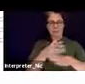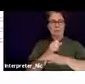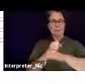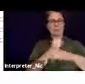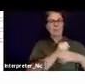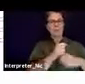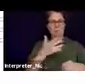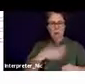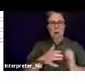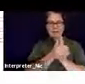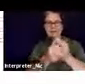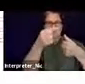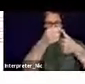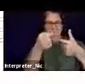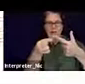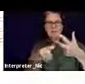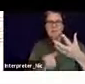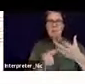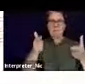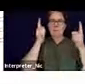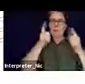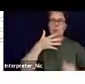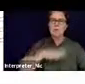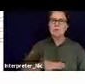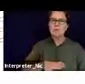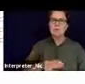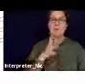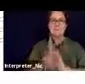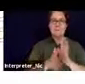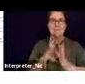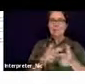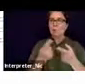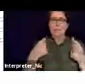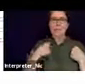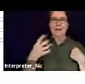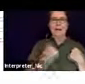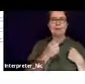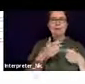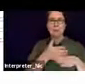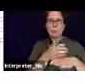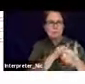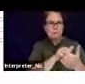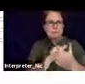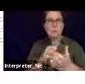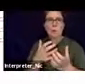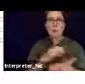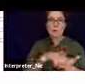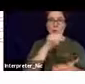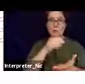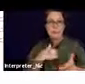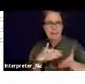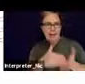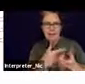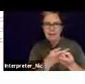of skills and strengths that the employer is looking for. And therefore, we need to be working with our students to help them to